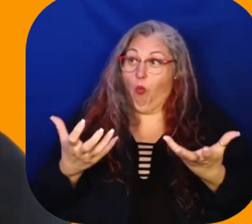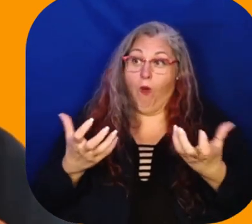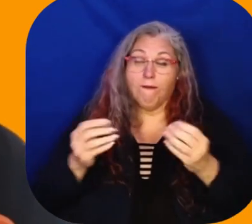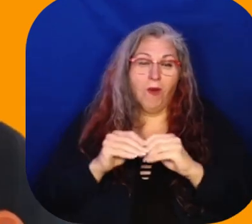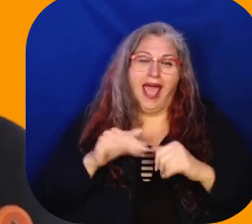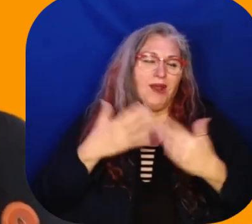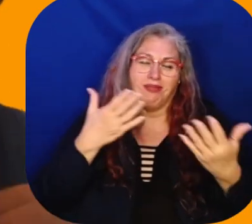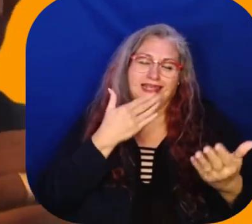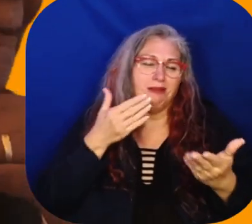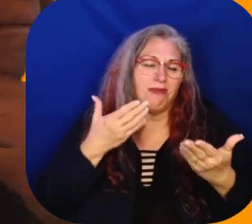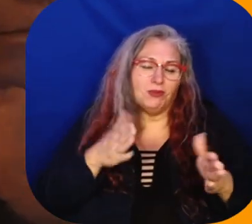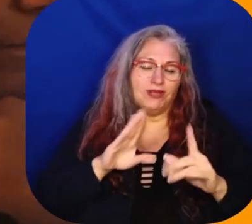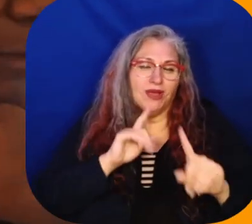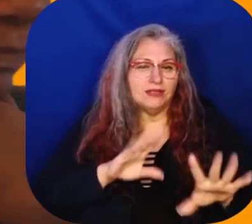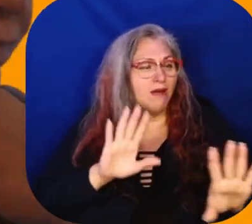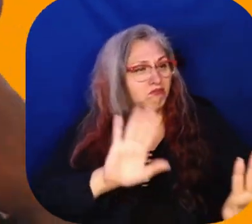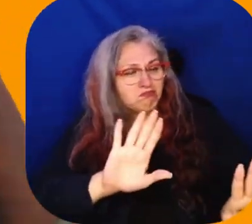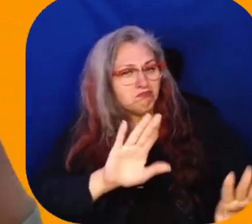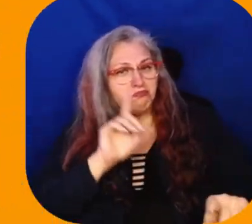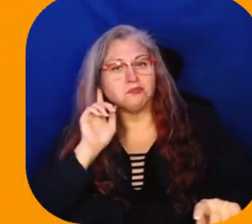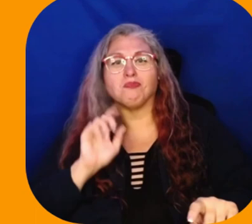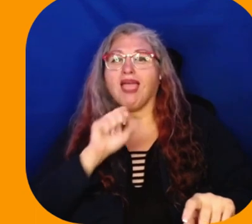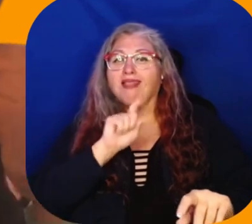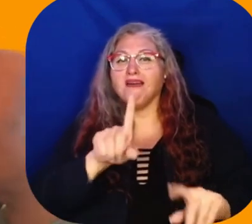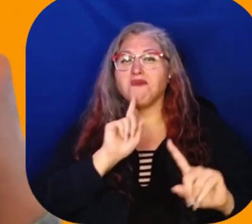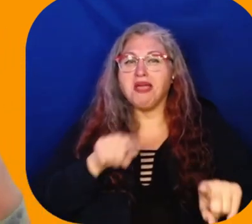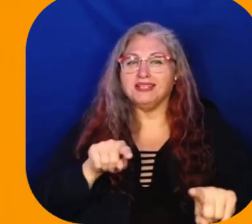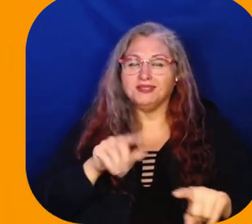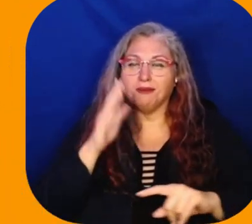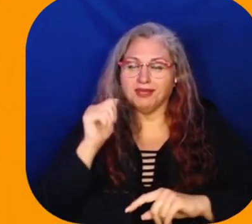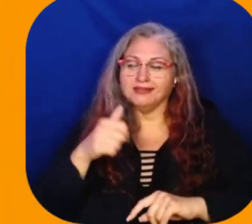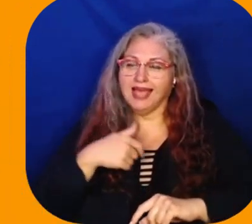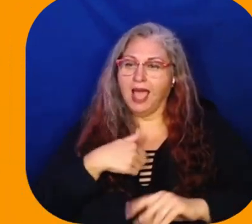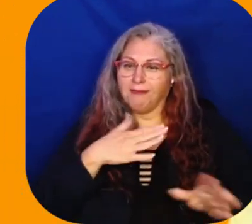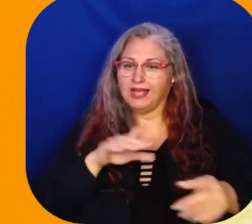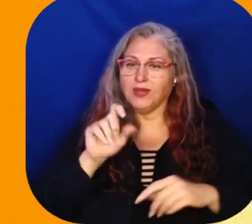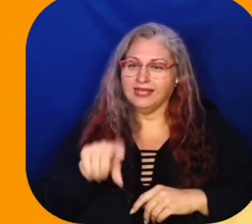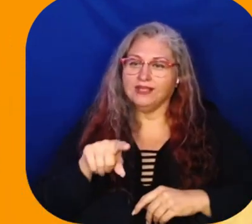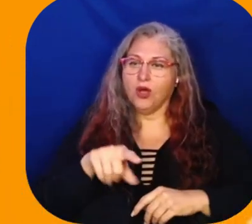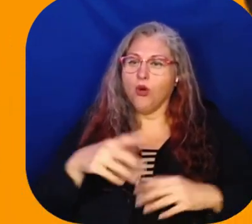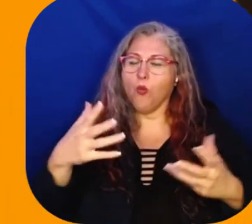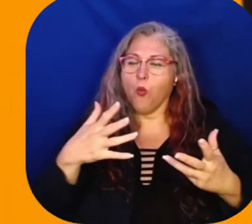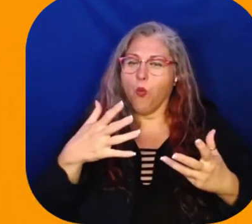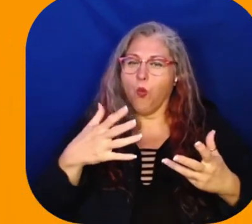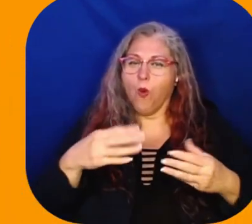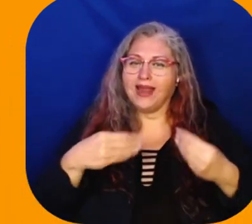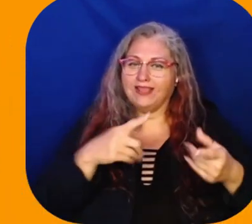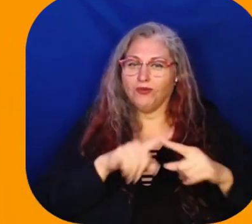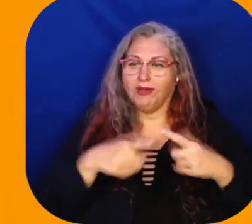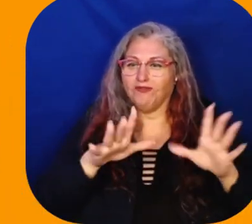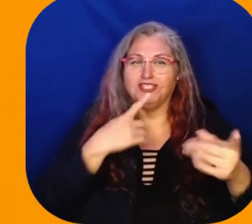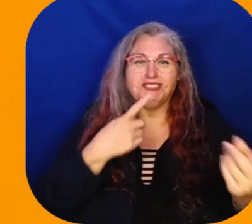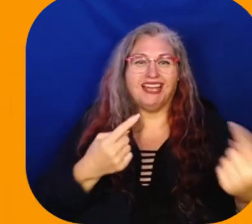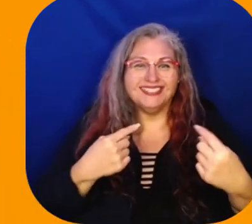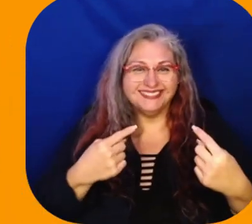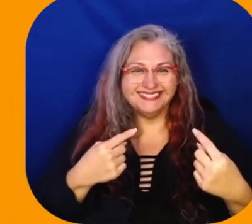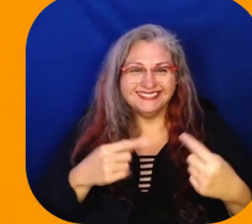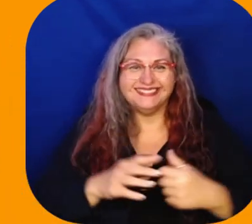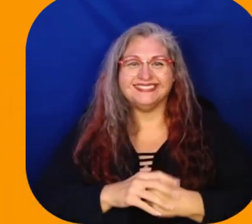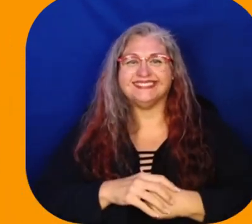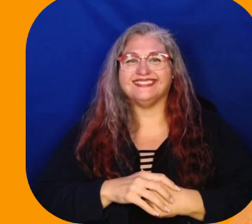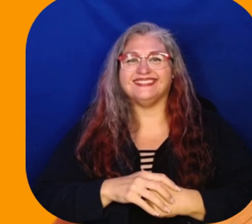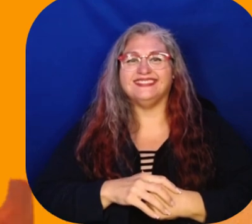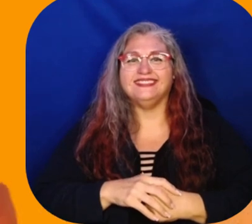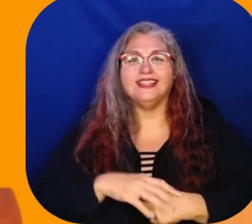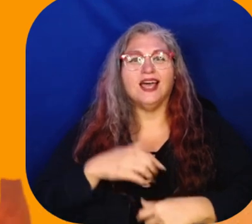that. I love your answer, because I was going to ask you what it gives you, but you already answered it. Yeah. And I feel like I